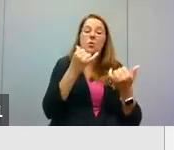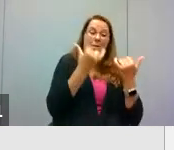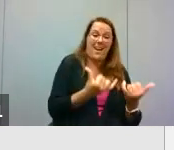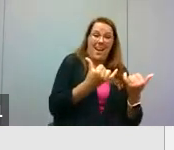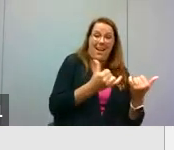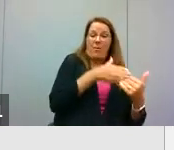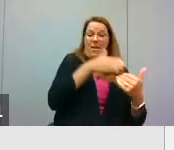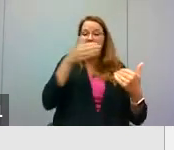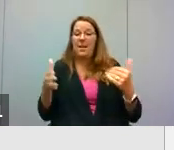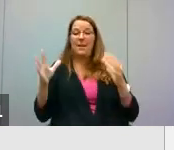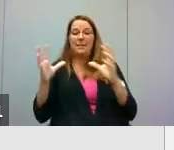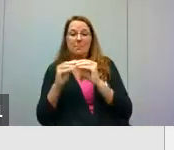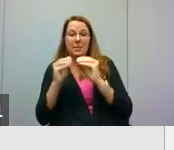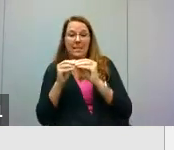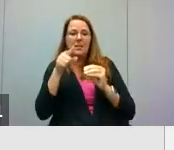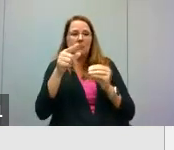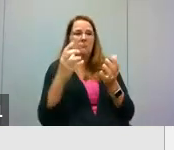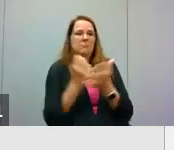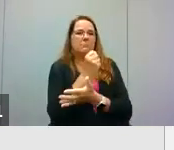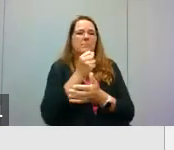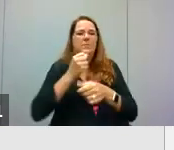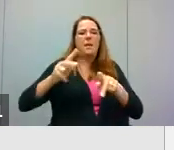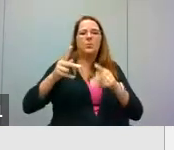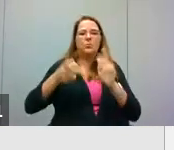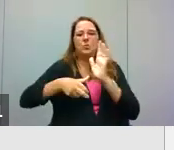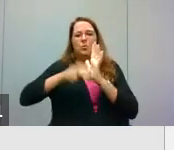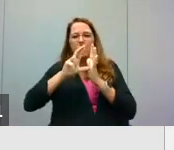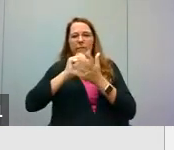next meeting to review those carefully.